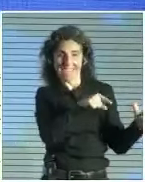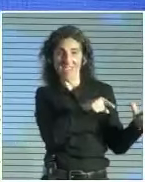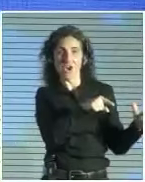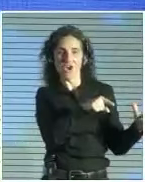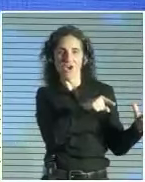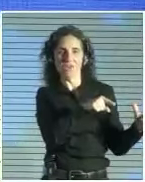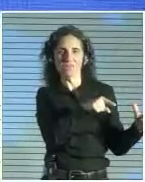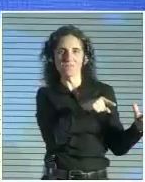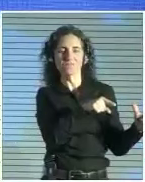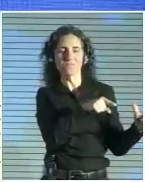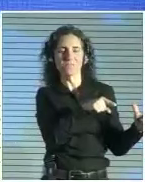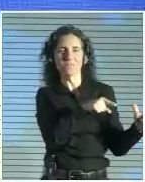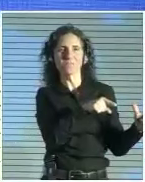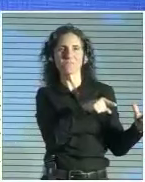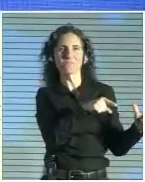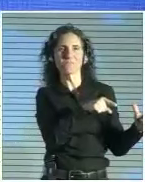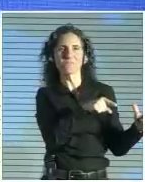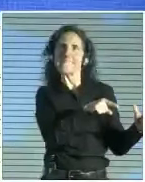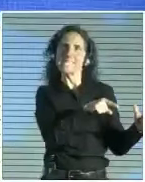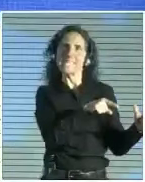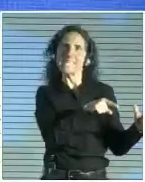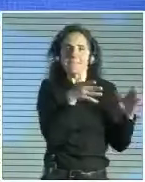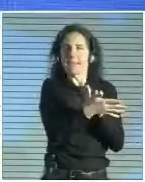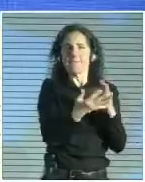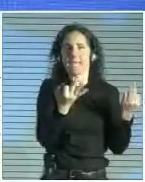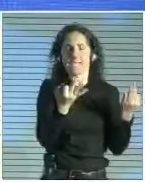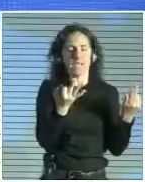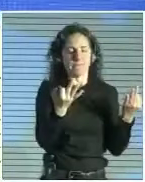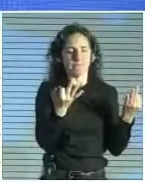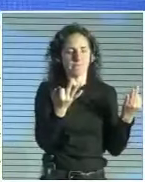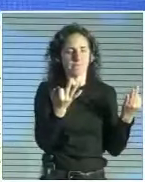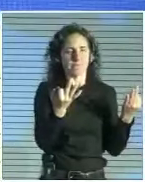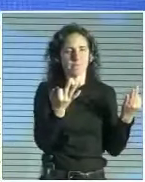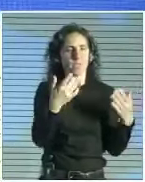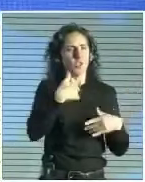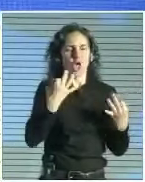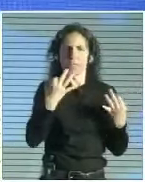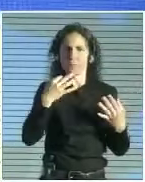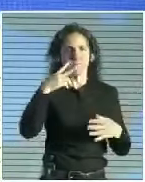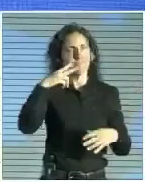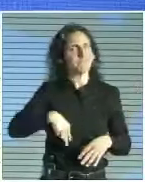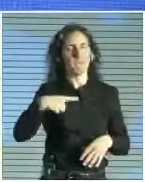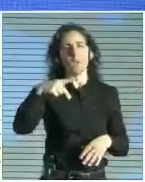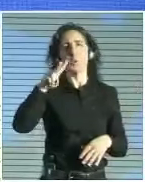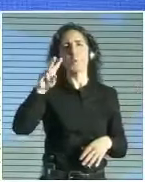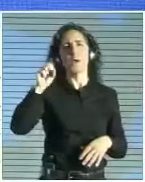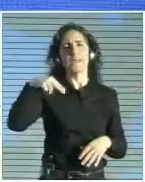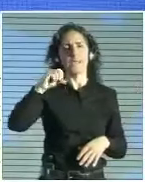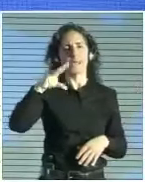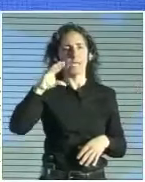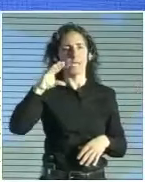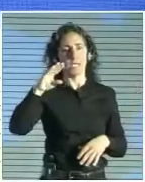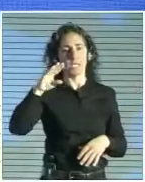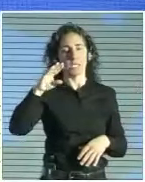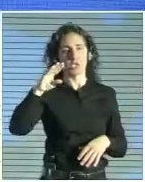in Guanajuato has not been that up forward as we would like. So in order to compensate